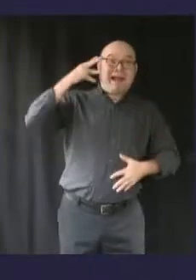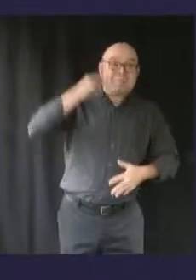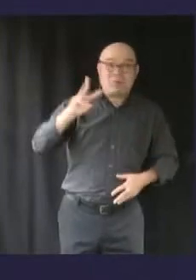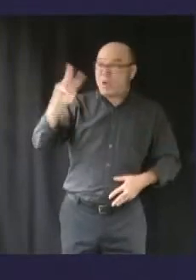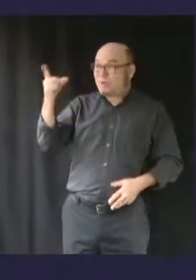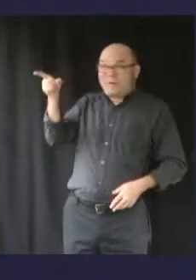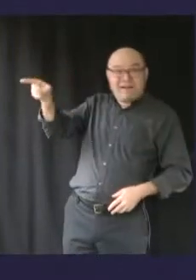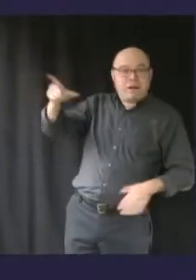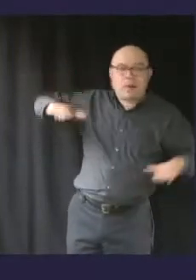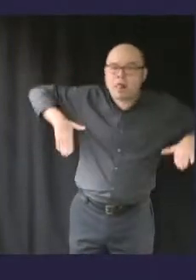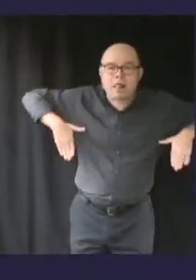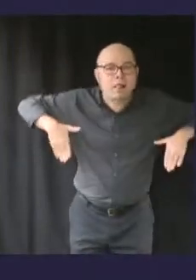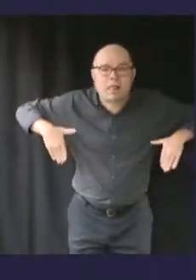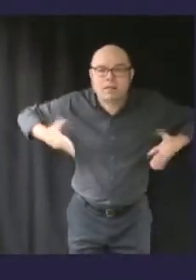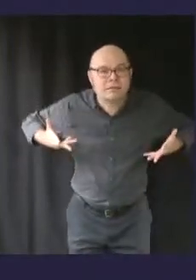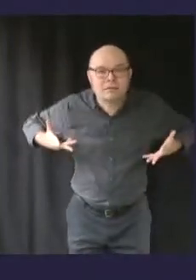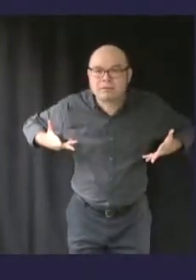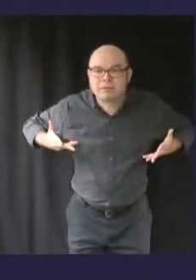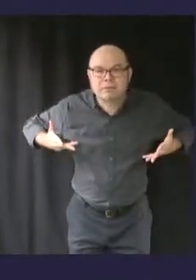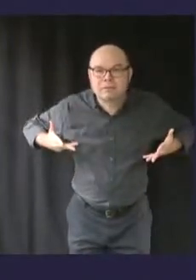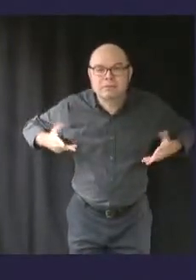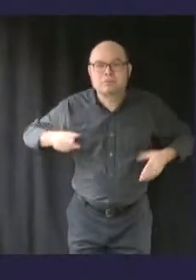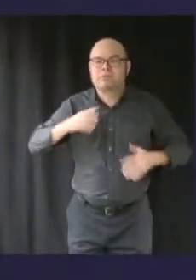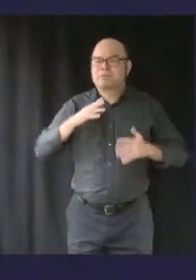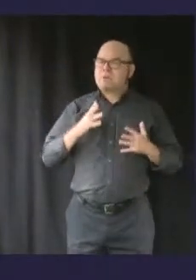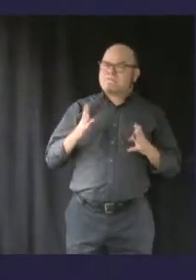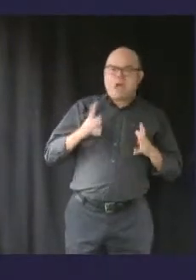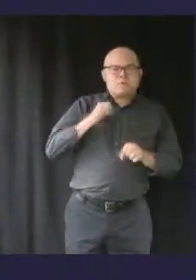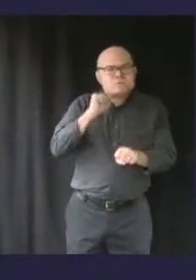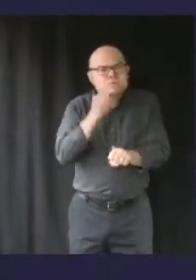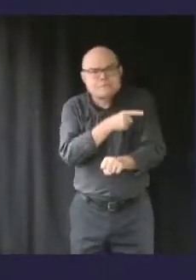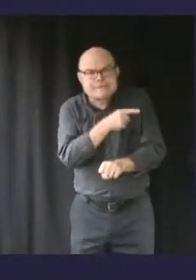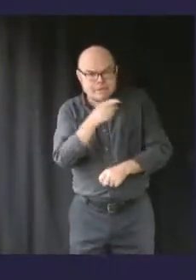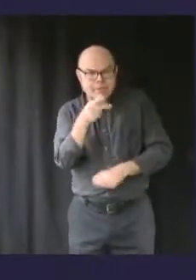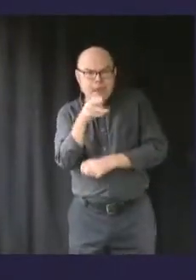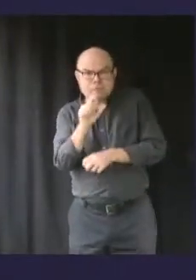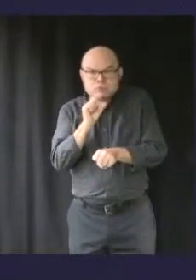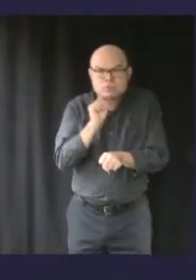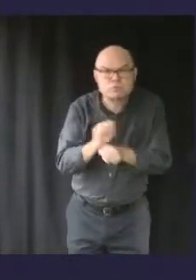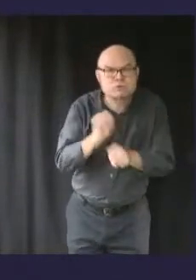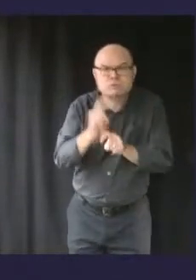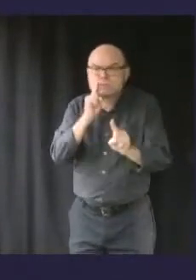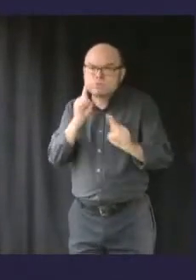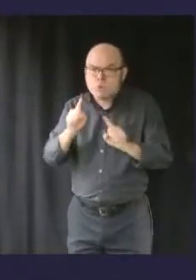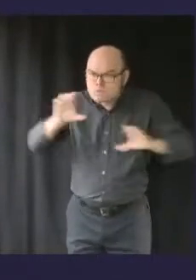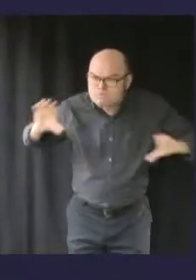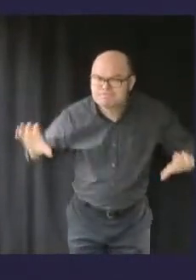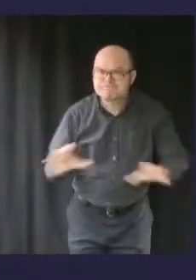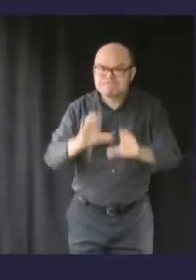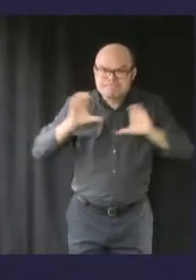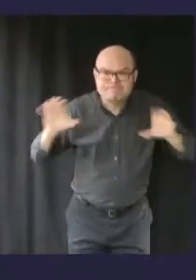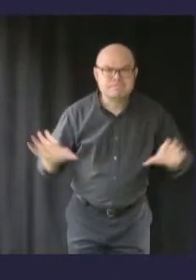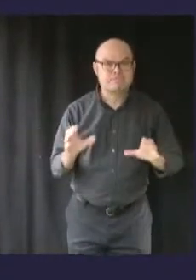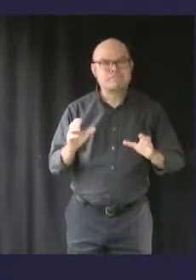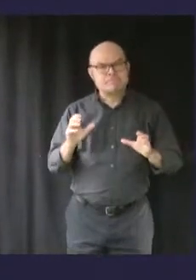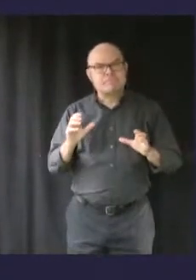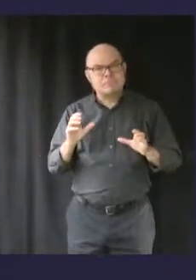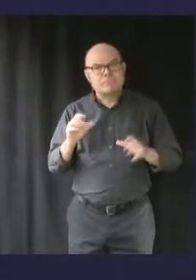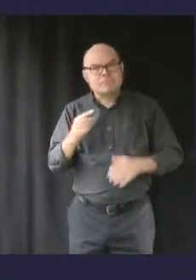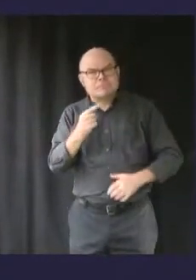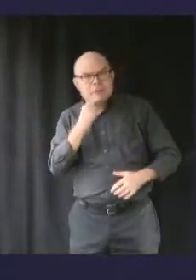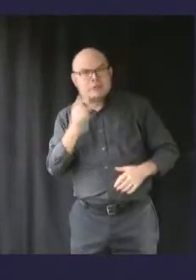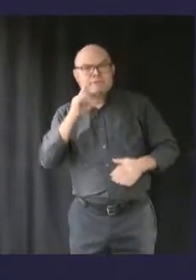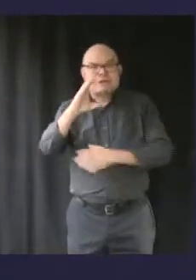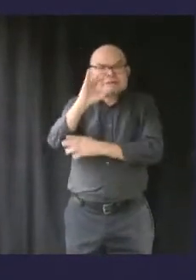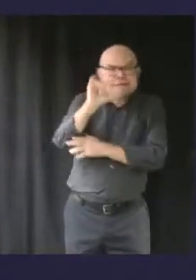work of making sure that we walk the walk on civil liberties and human rights and democracy promotion, as well as